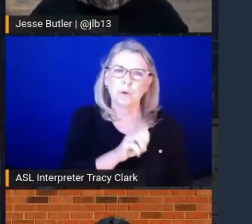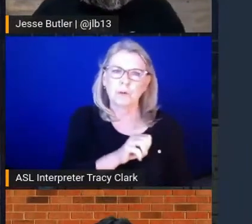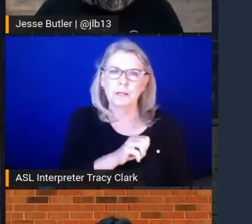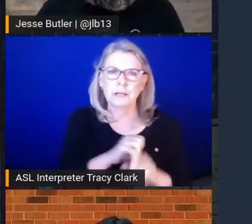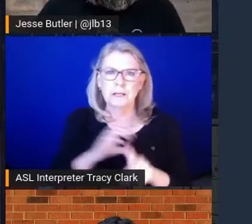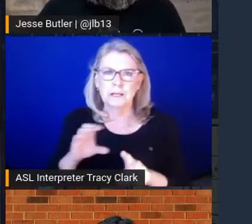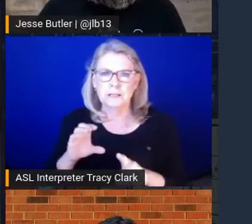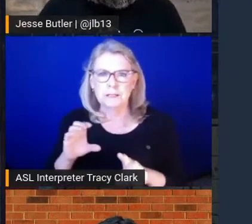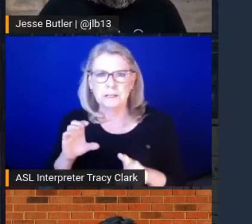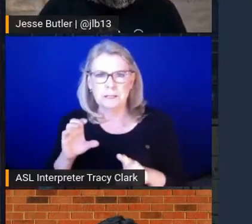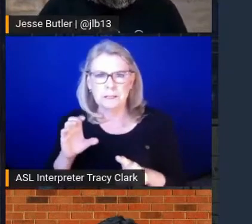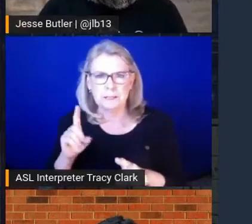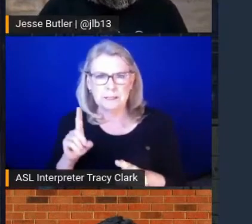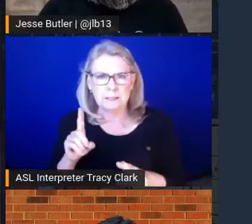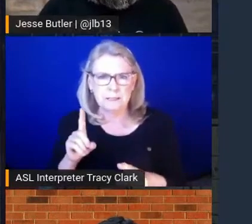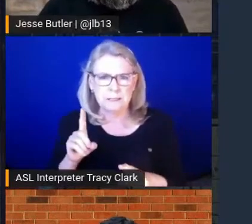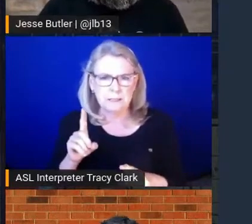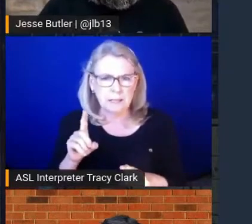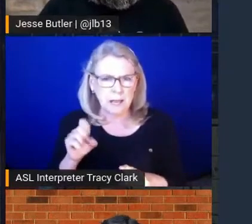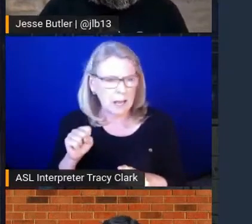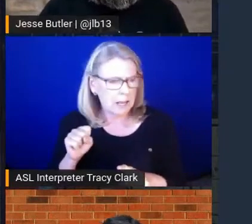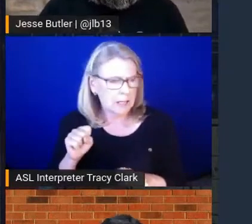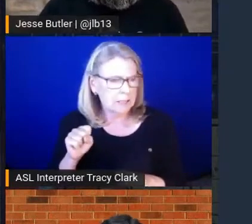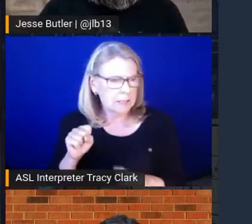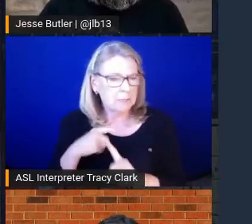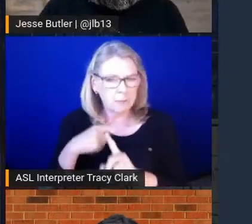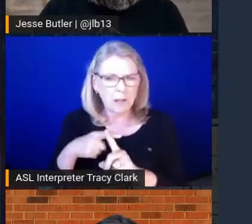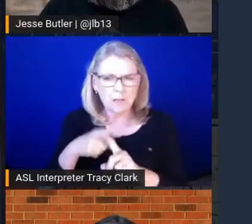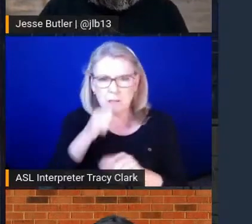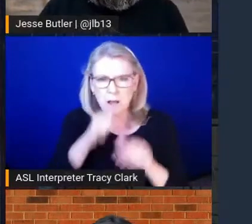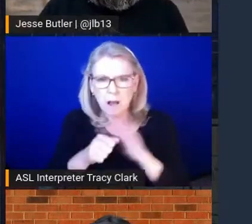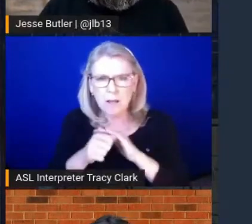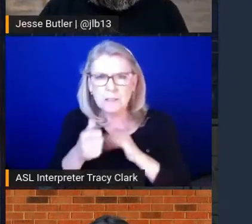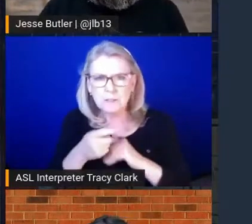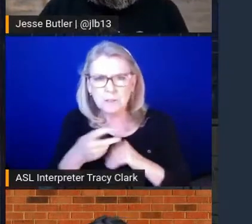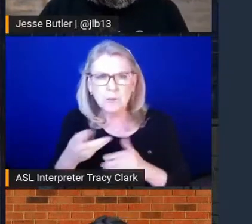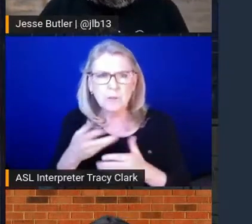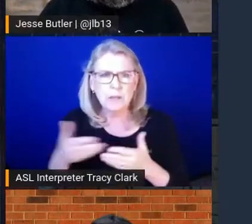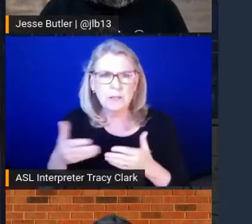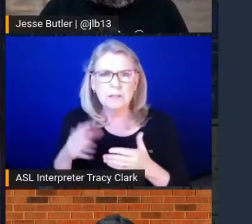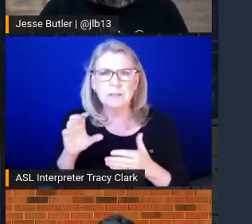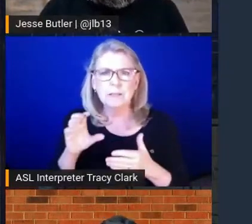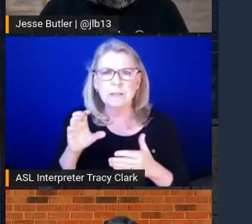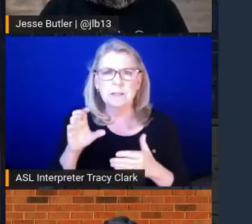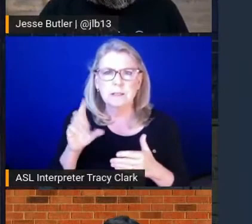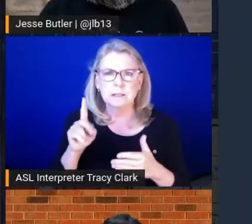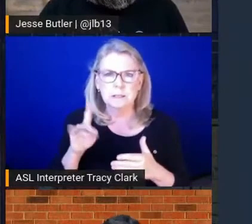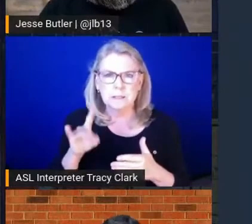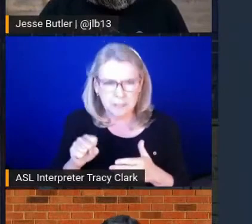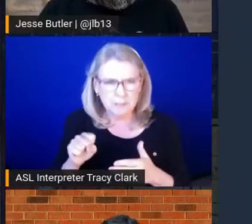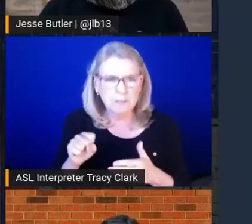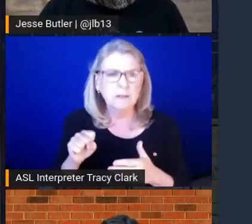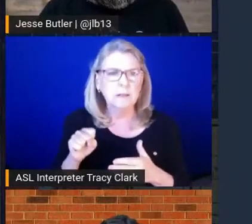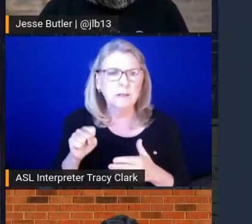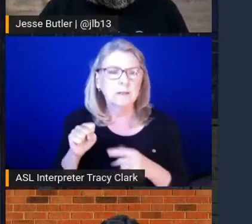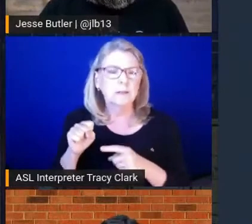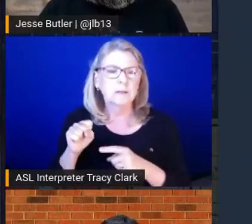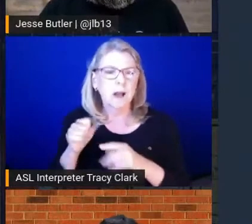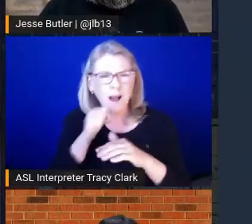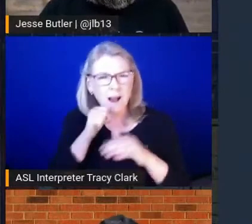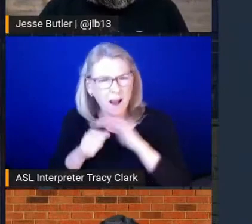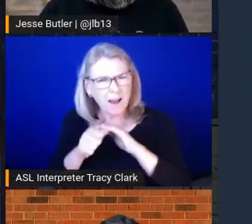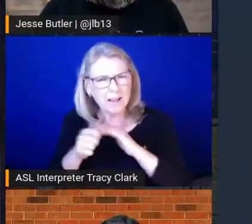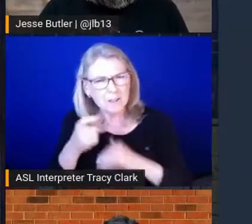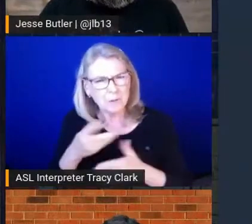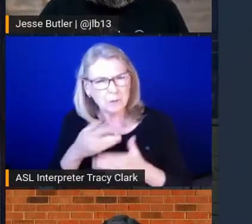We'll see that in a bit. And that does mean that you have to kind of, and again, it hides those things, but it doesn't, someone